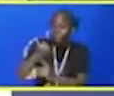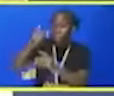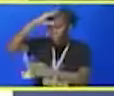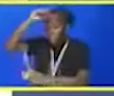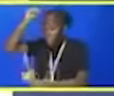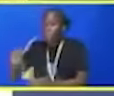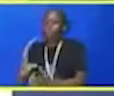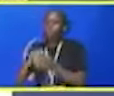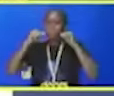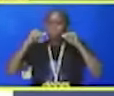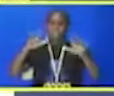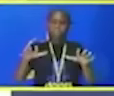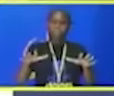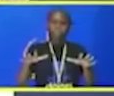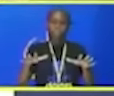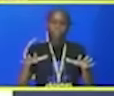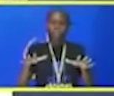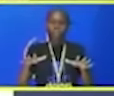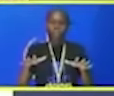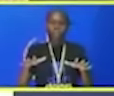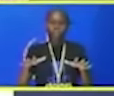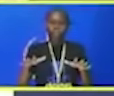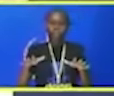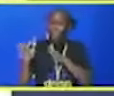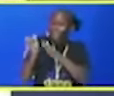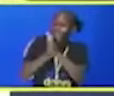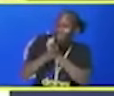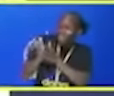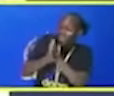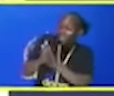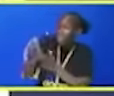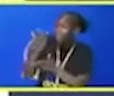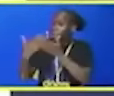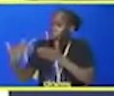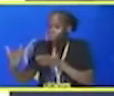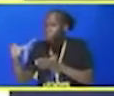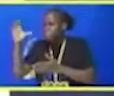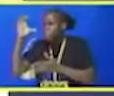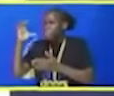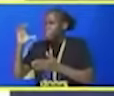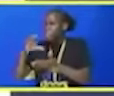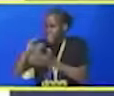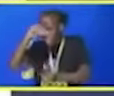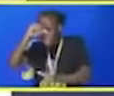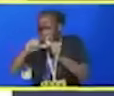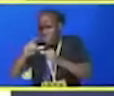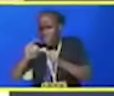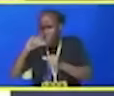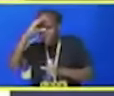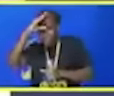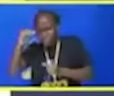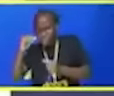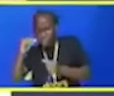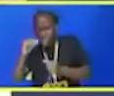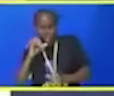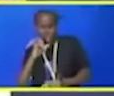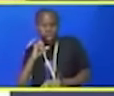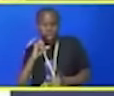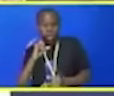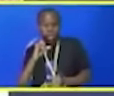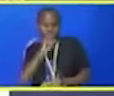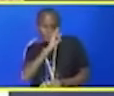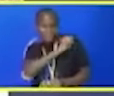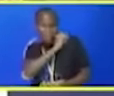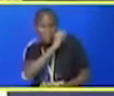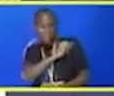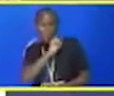I desire encounters. Study the man Jacob. Jacob is God's portrait of a man who can meet